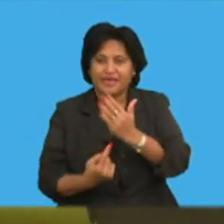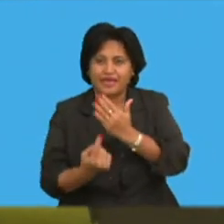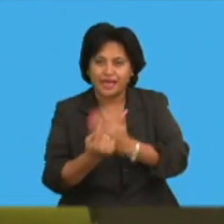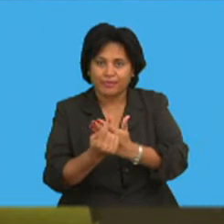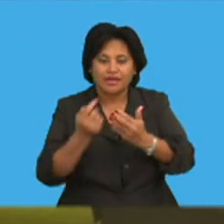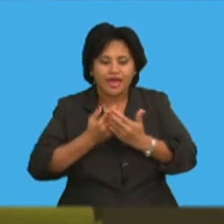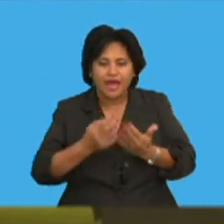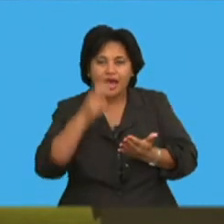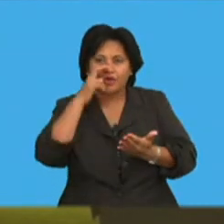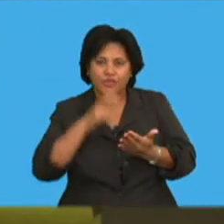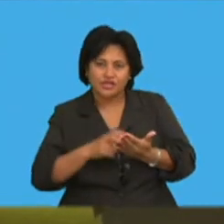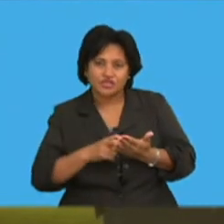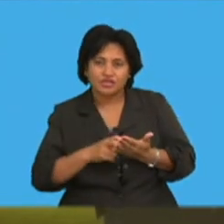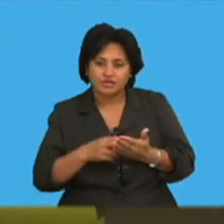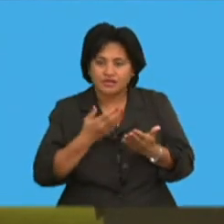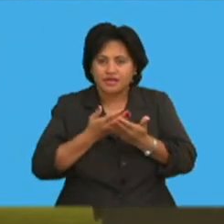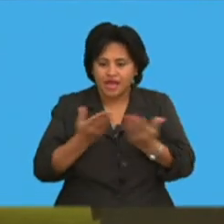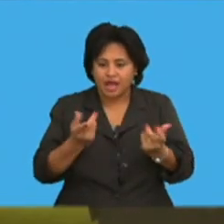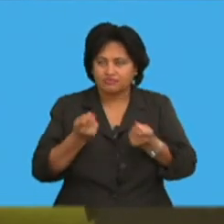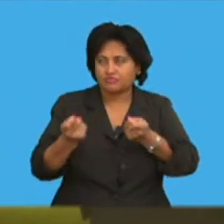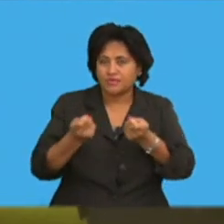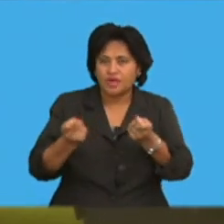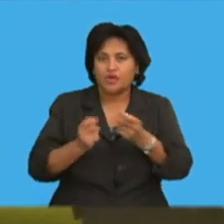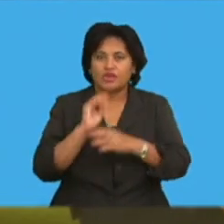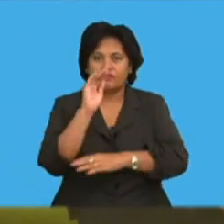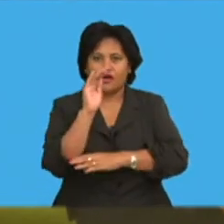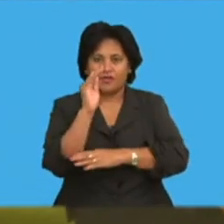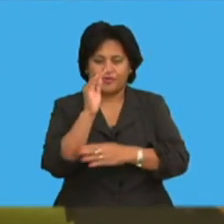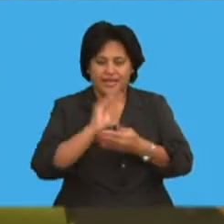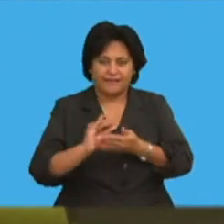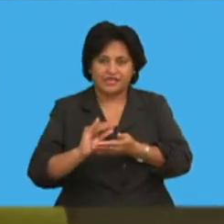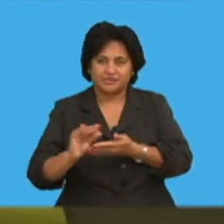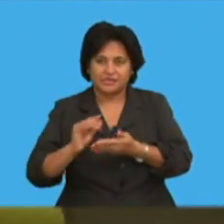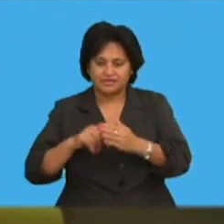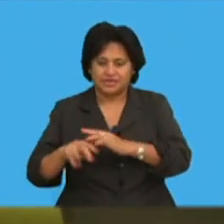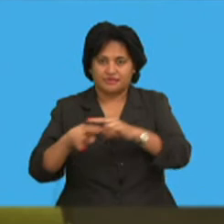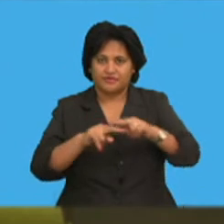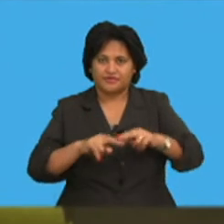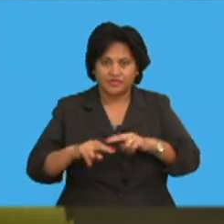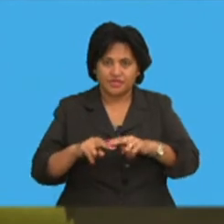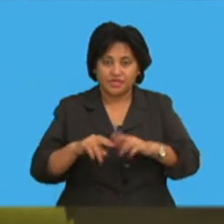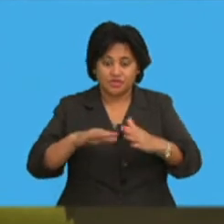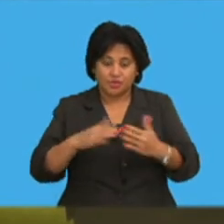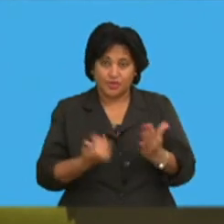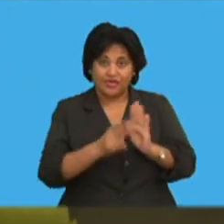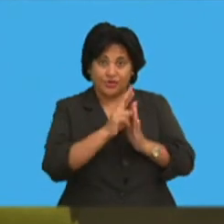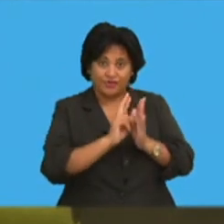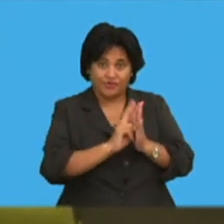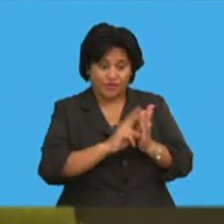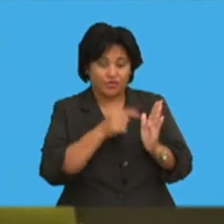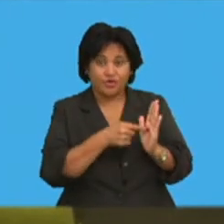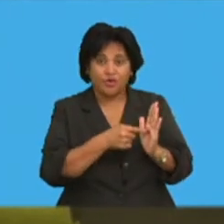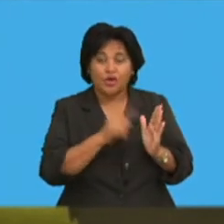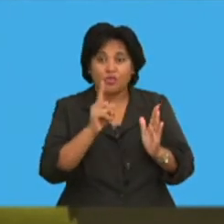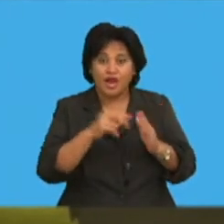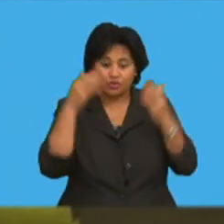registered and facilitated foreign investment into Fiji. Now, Madam Speaker, the review will now focus on the